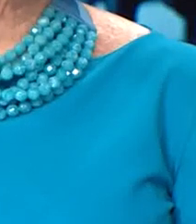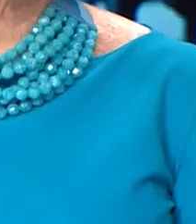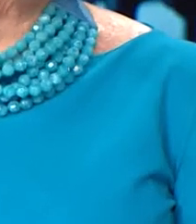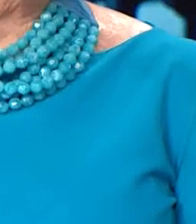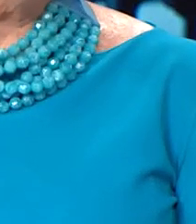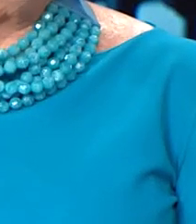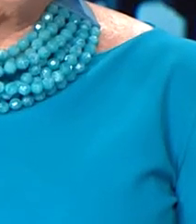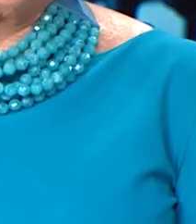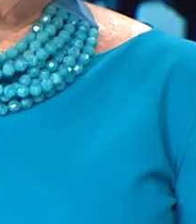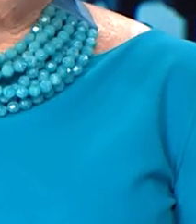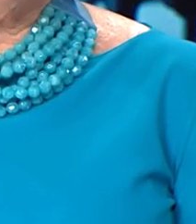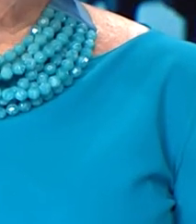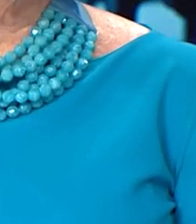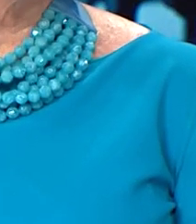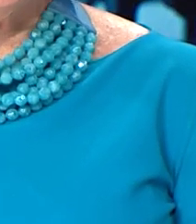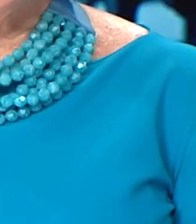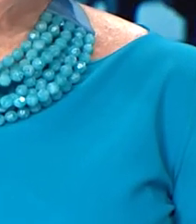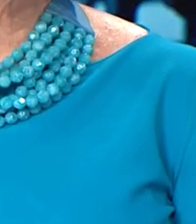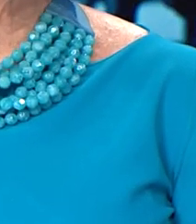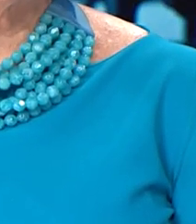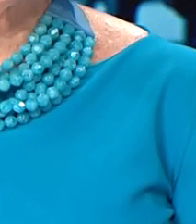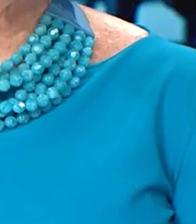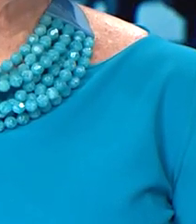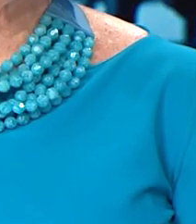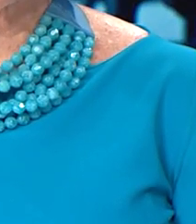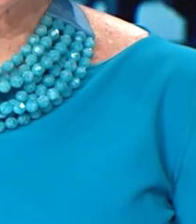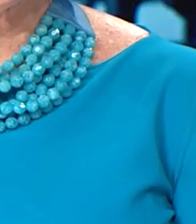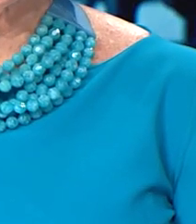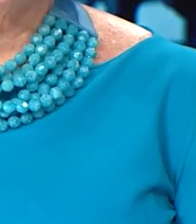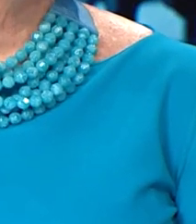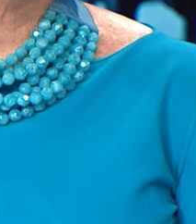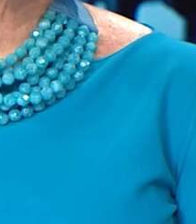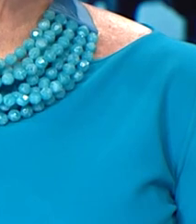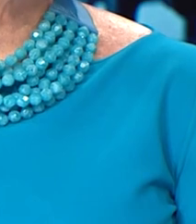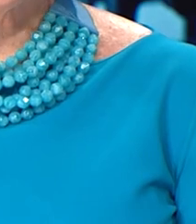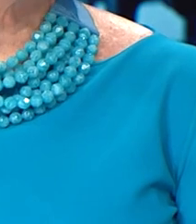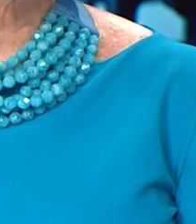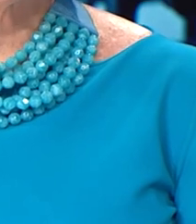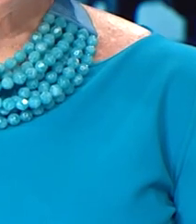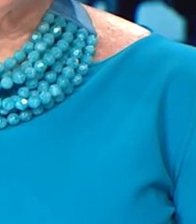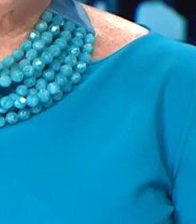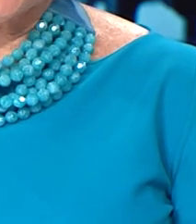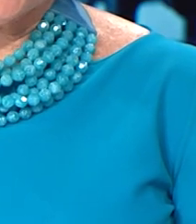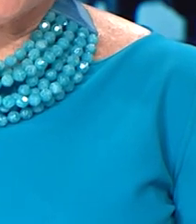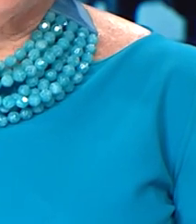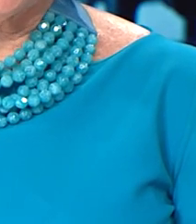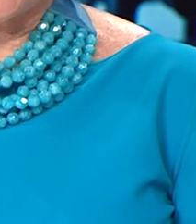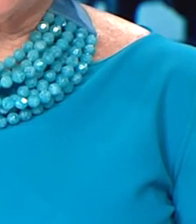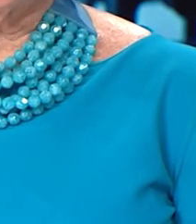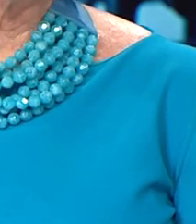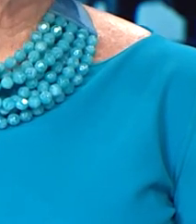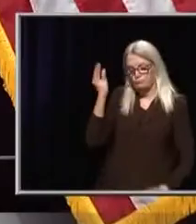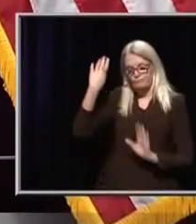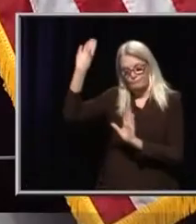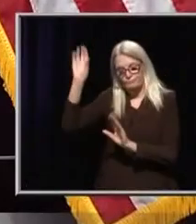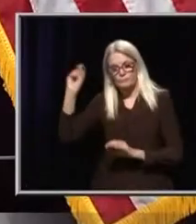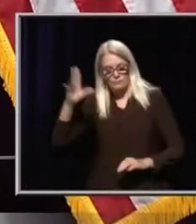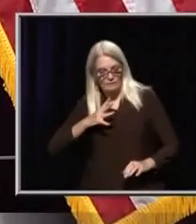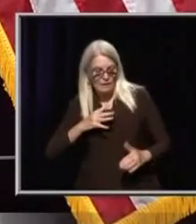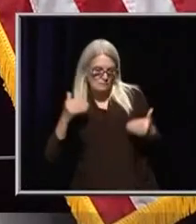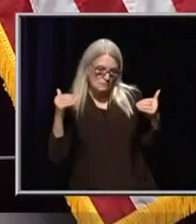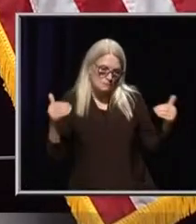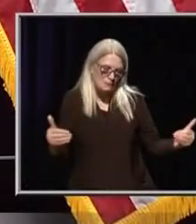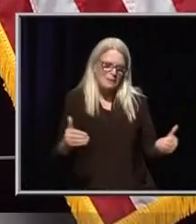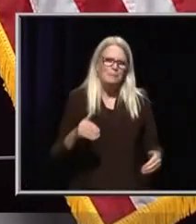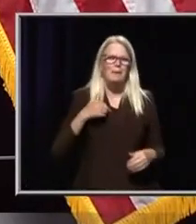Bexar County schools are not allowed to reopen for face-to-face instruction before September 7th, which is Labor Day. Labor